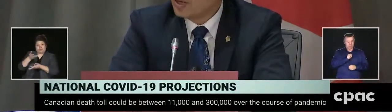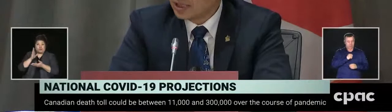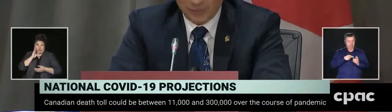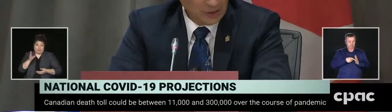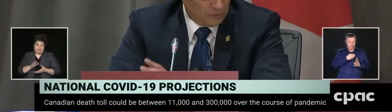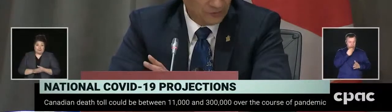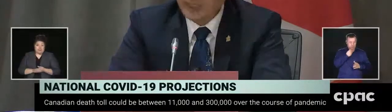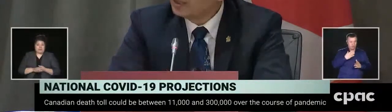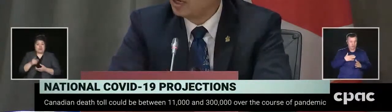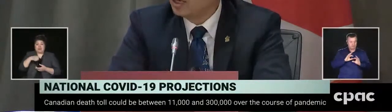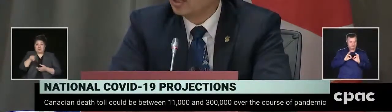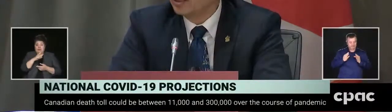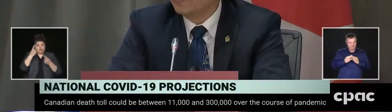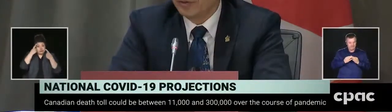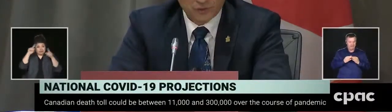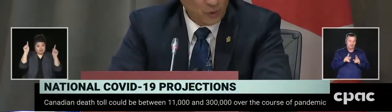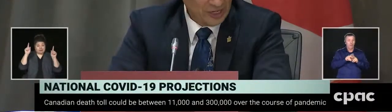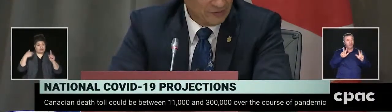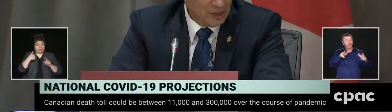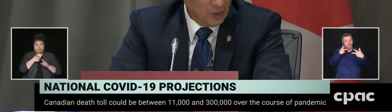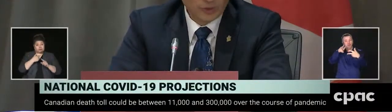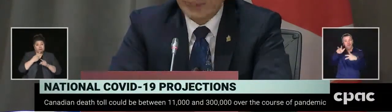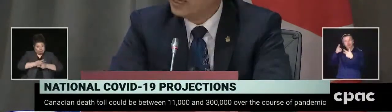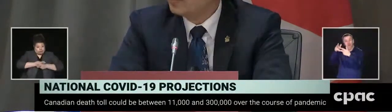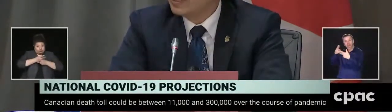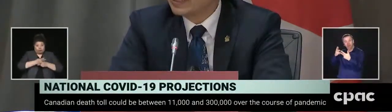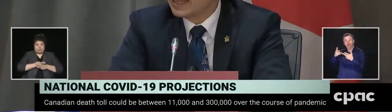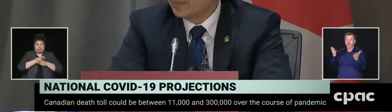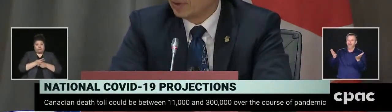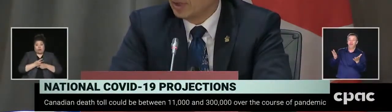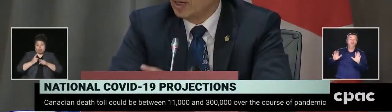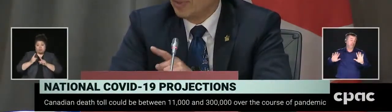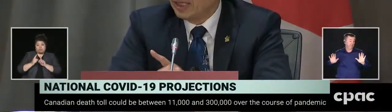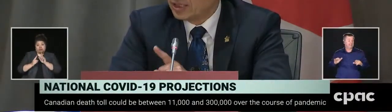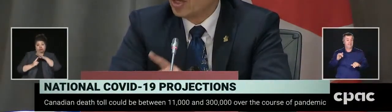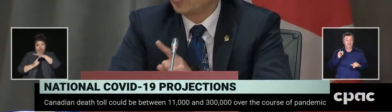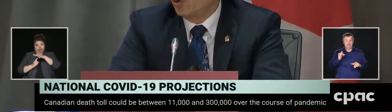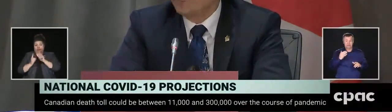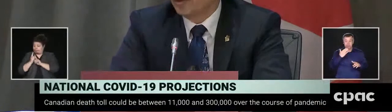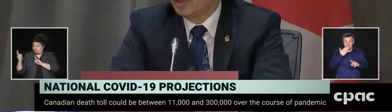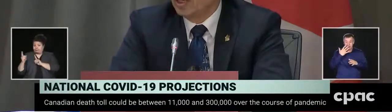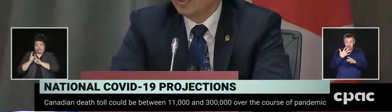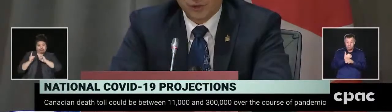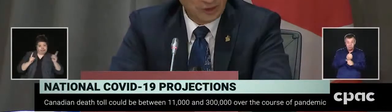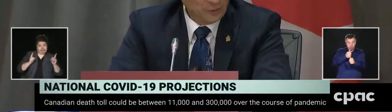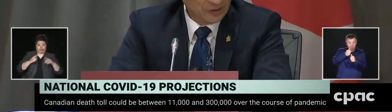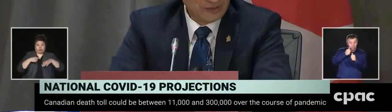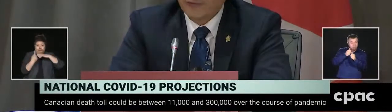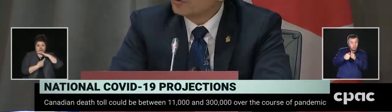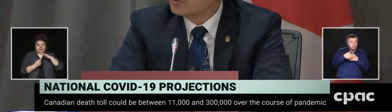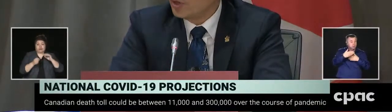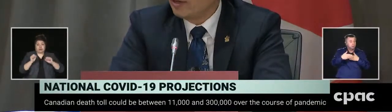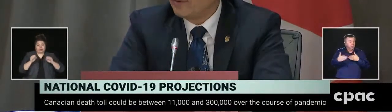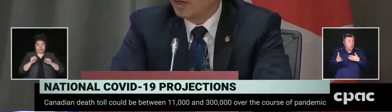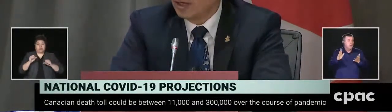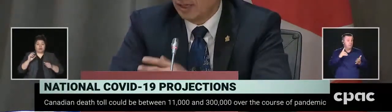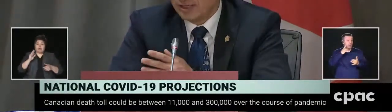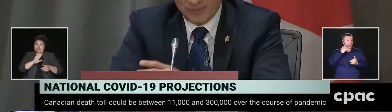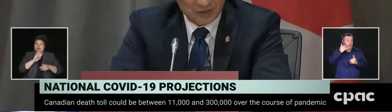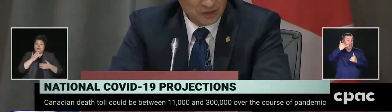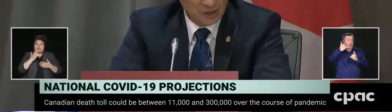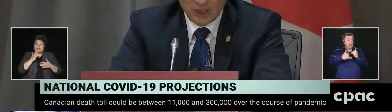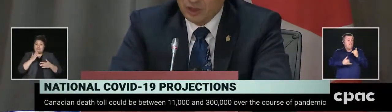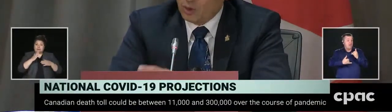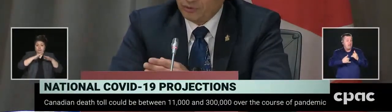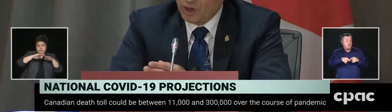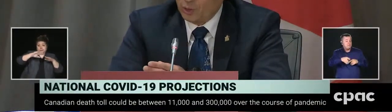then possibly, hopefully, the first wave will end by the summer, but it's not over. Certainly with that first wave,